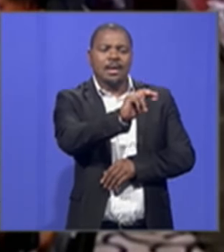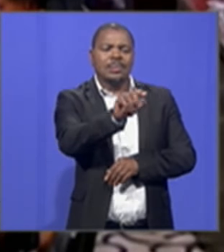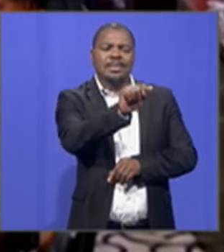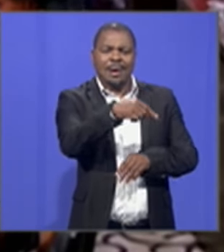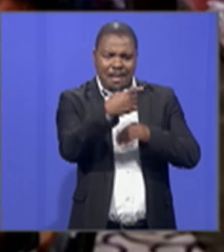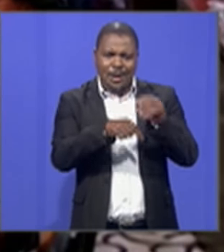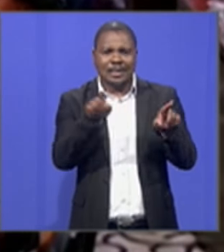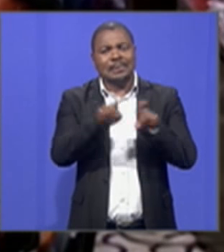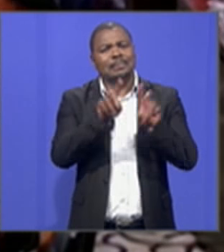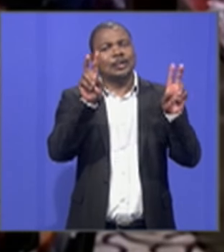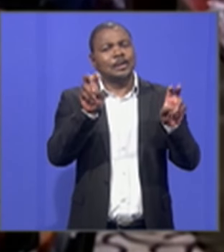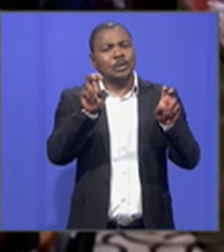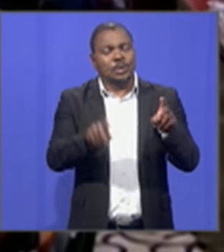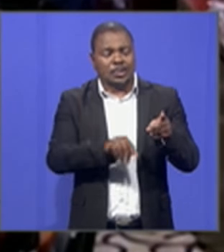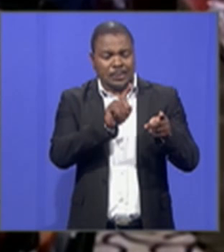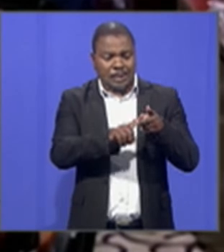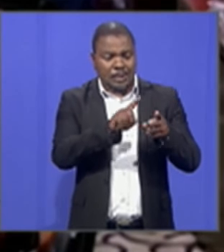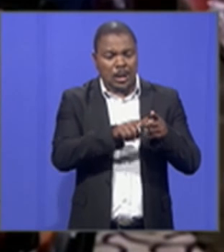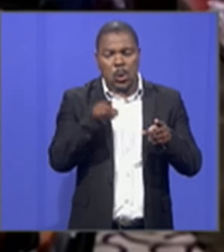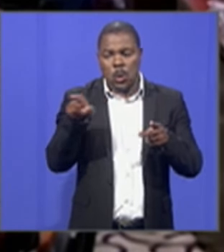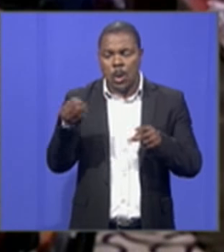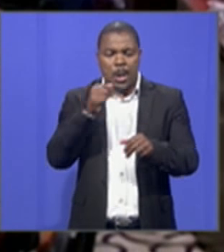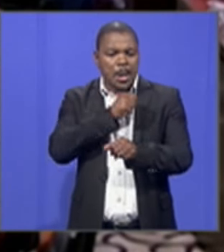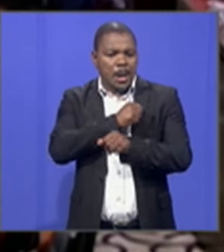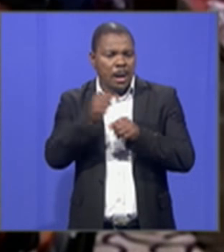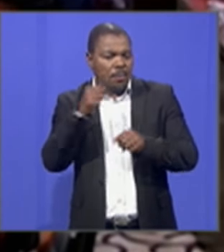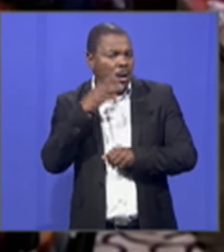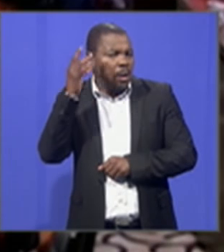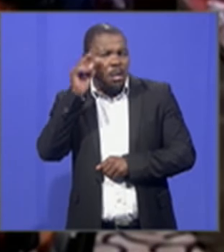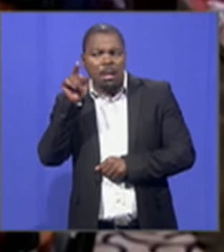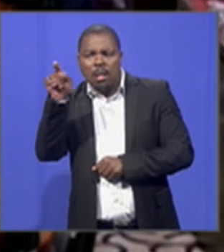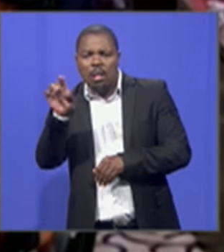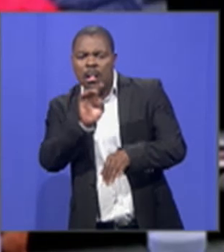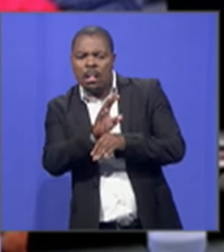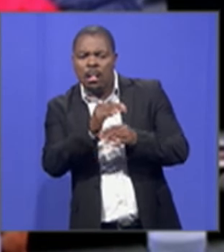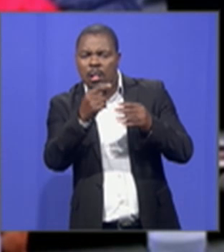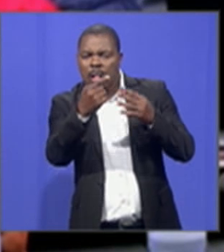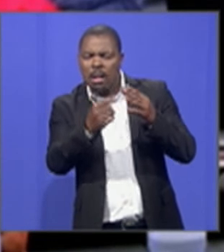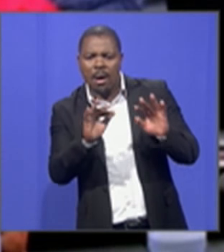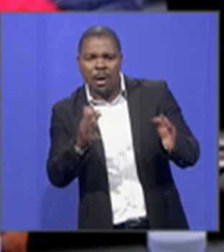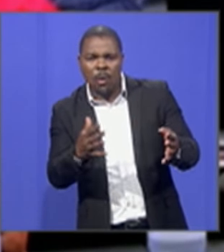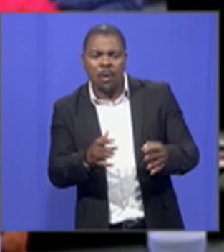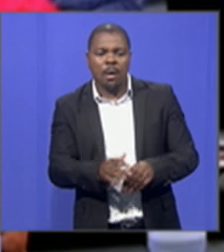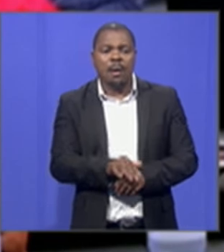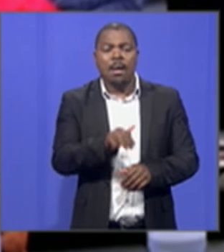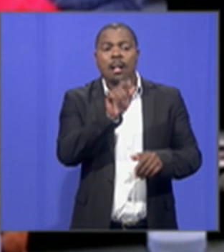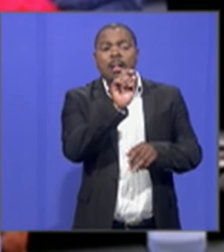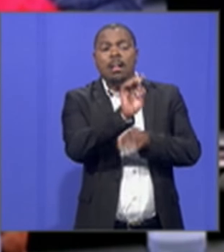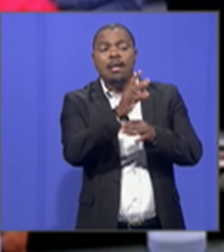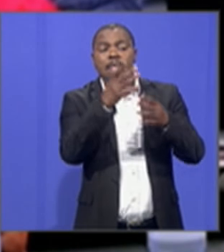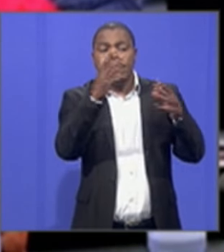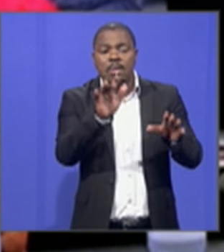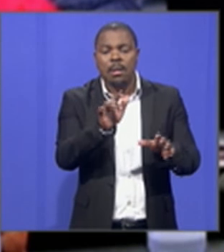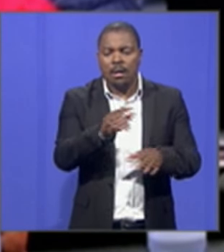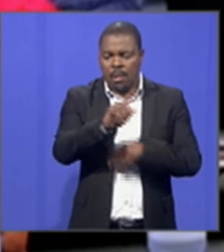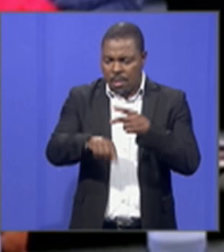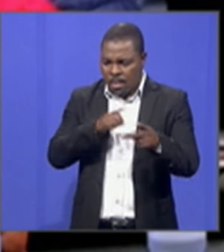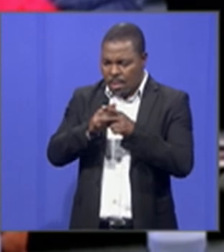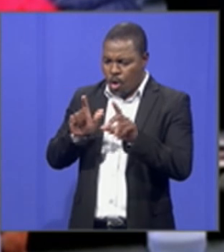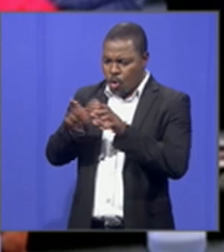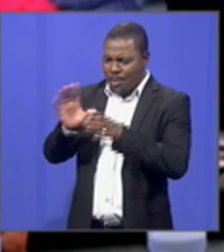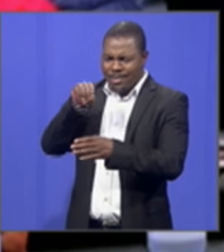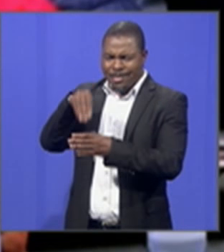tseba selo ka diteng tšeo di boditšwego matontsela nakong ya ge e le moeletši le gore a e ka ba moeletši wa semolao o swanela ke go tšea karolo phokong ya